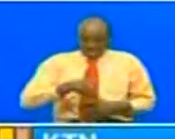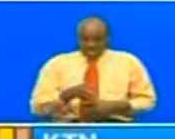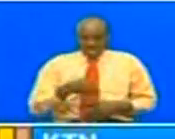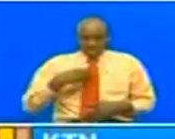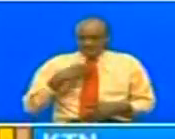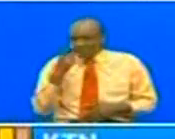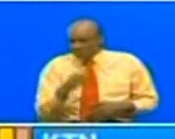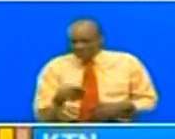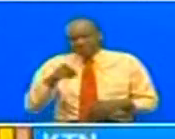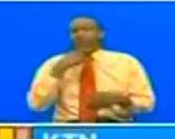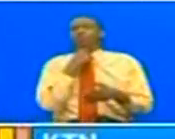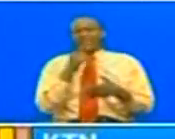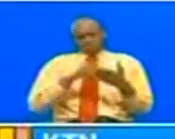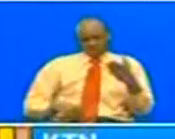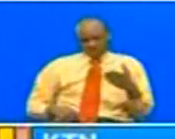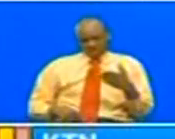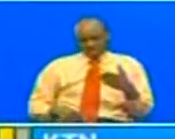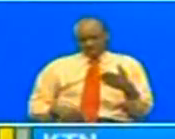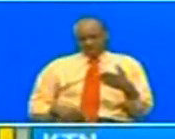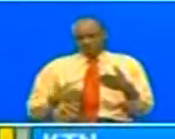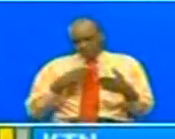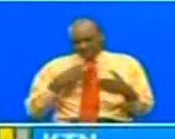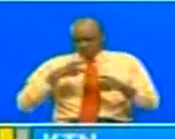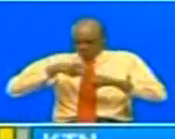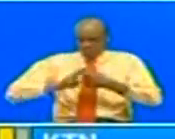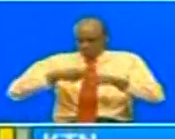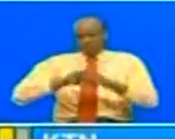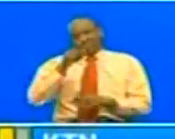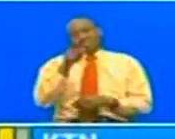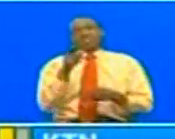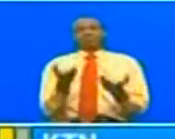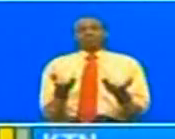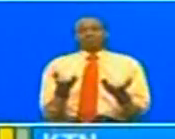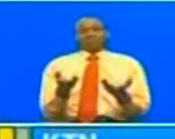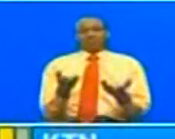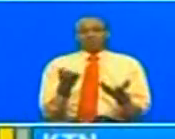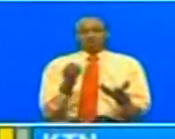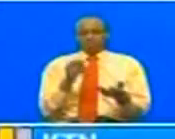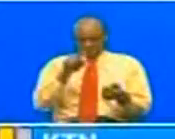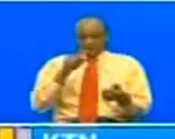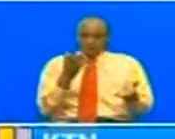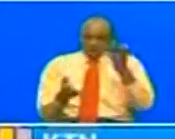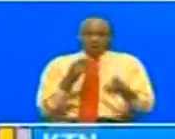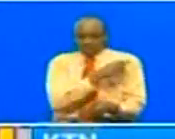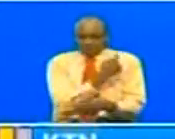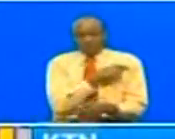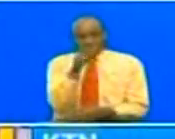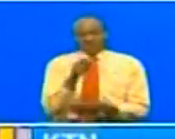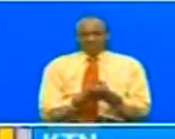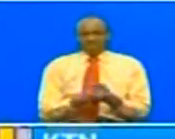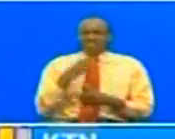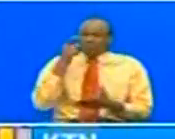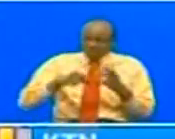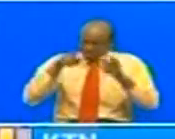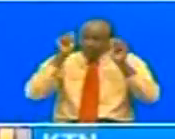but besides the container, he wanted to fabricate it to make a clinic. He asked us if we had that